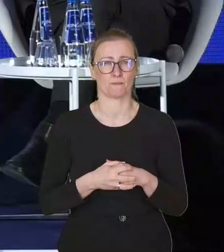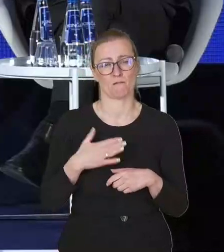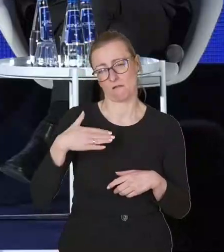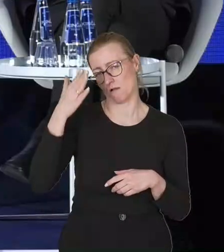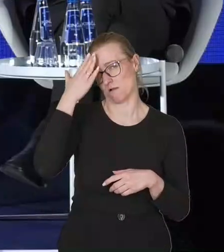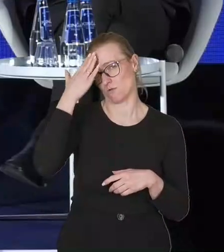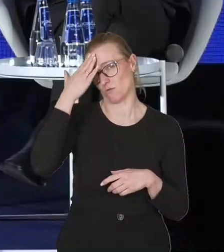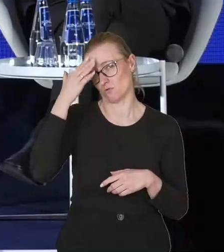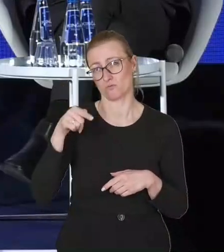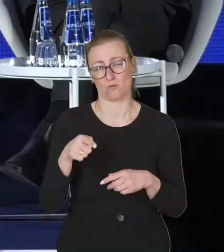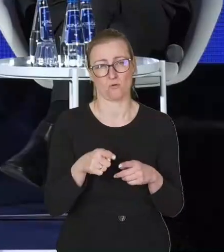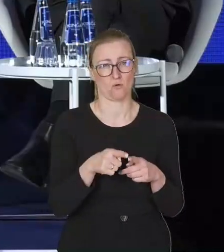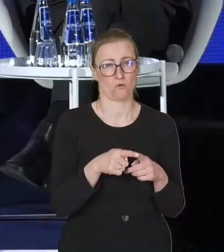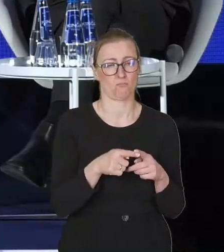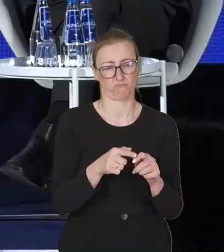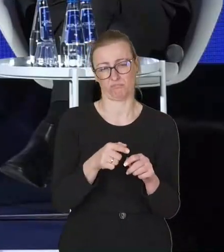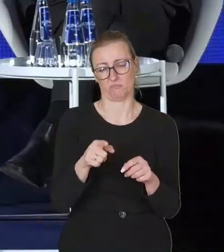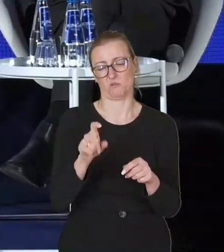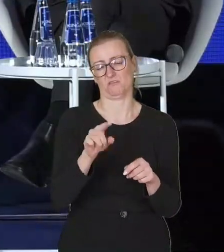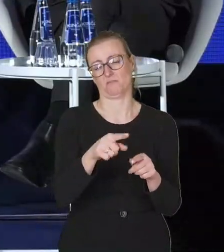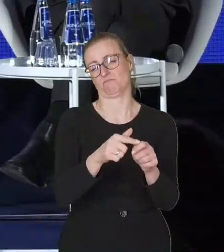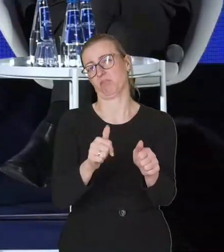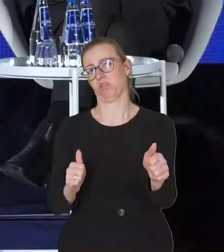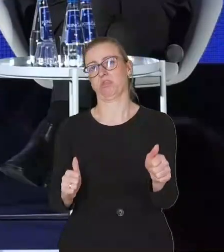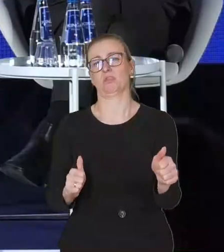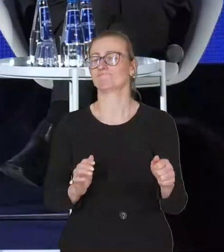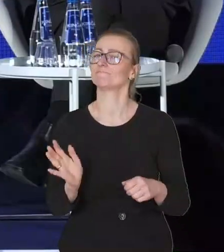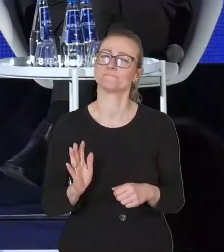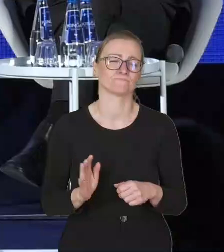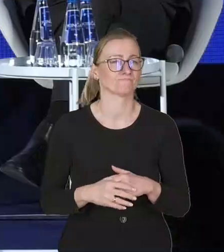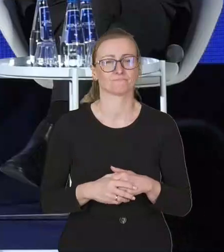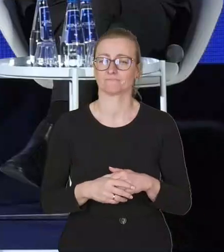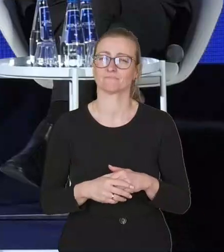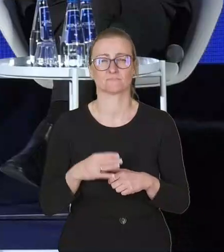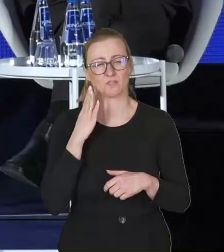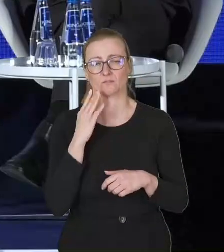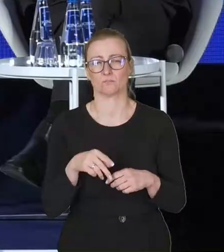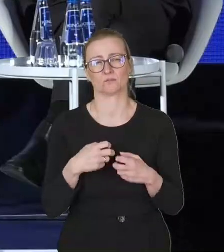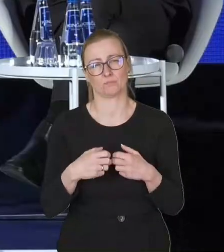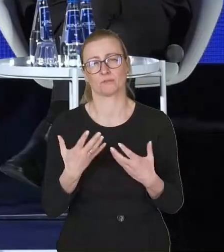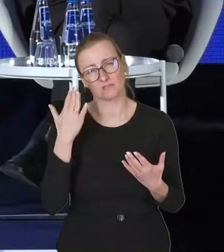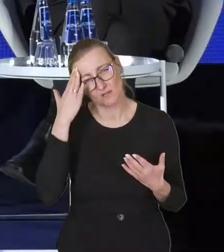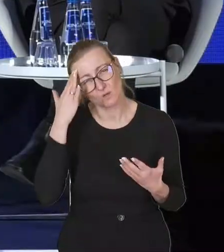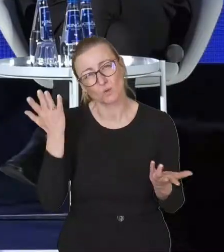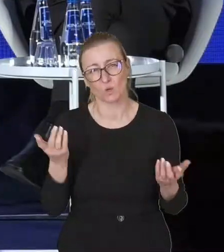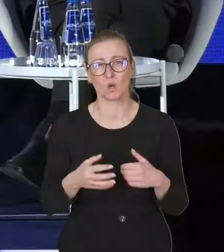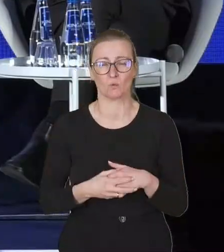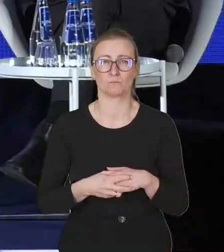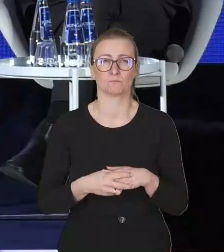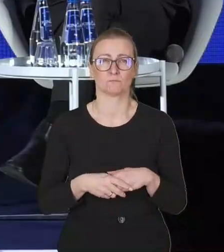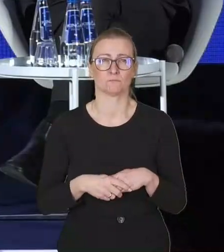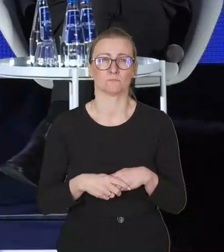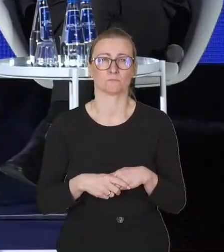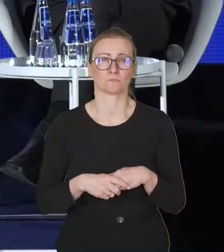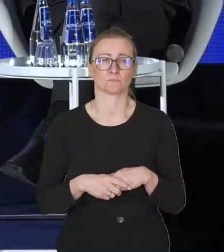not know where the problem is. And the funny thing is that you can have divergence, not convergence, even within the most